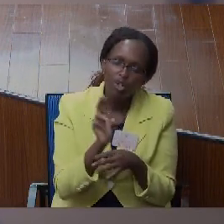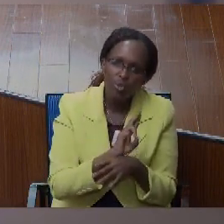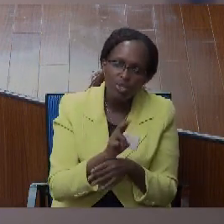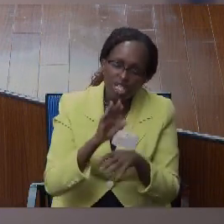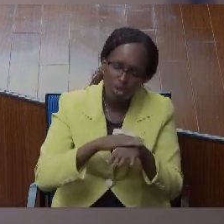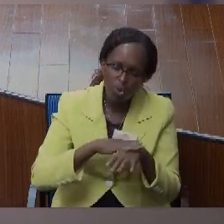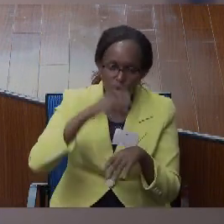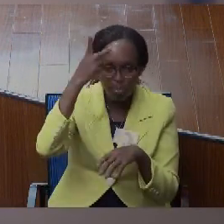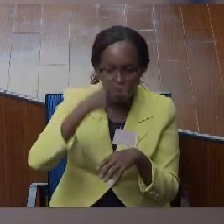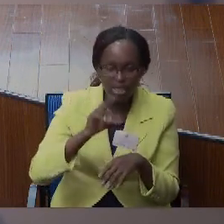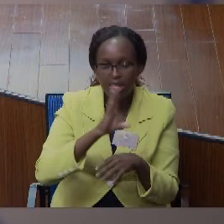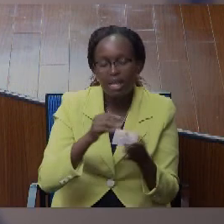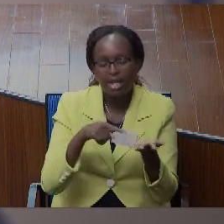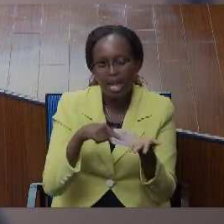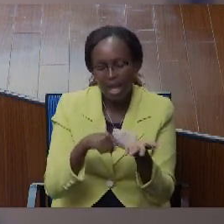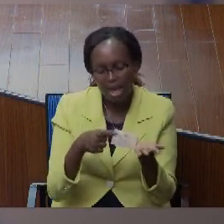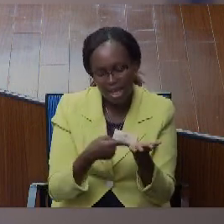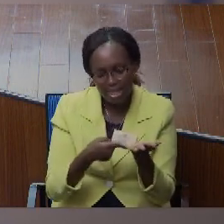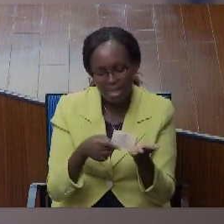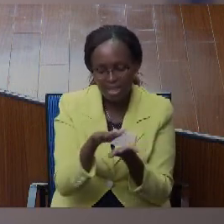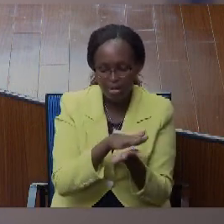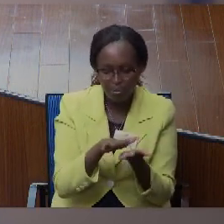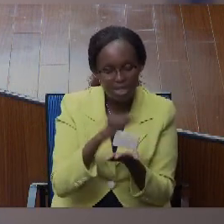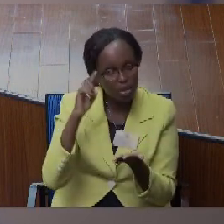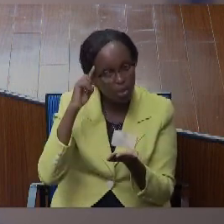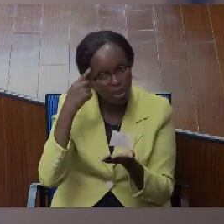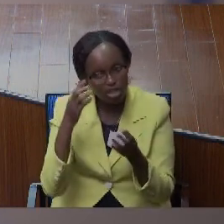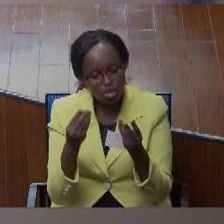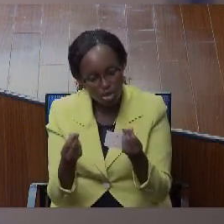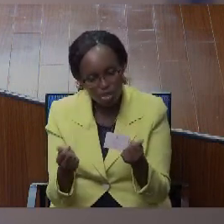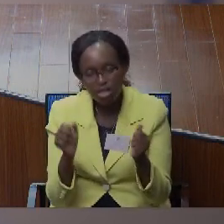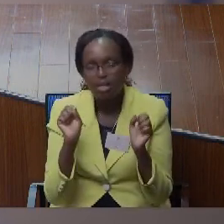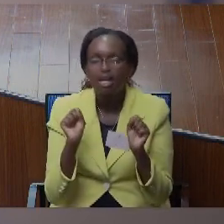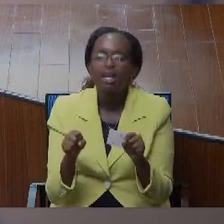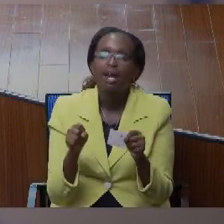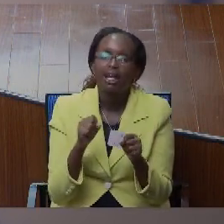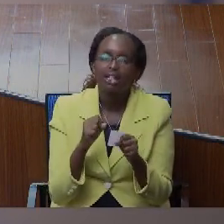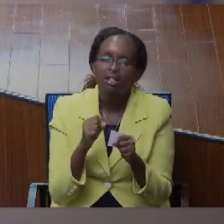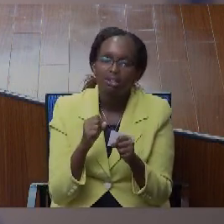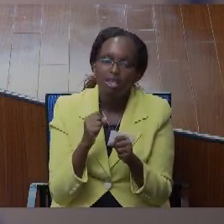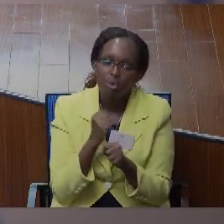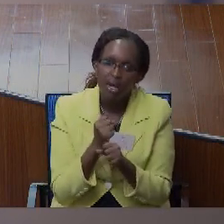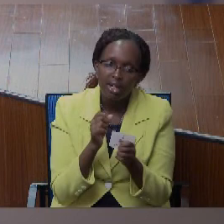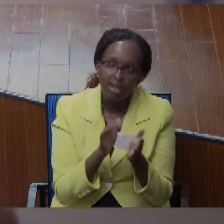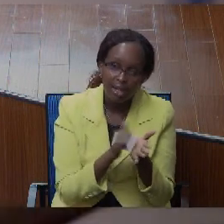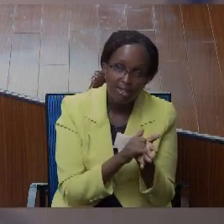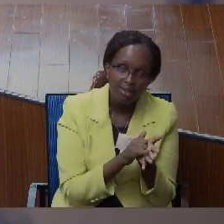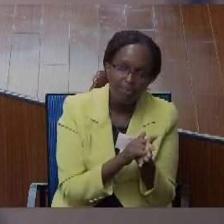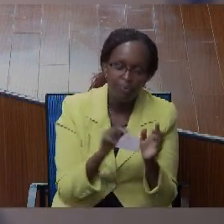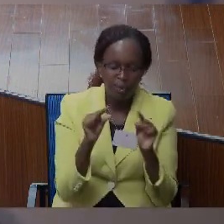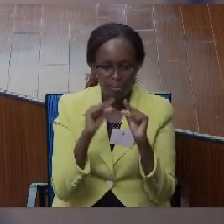and ICT-based knowledge solutions can deal with, and it's already working.